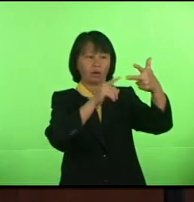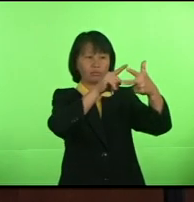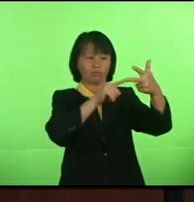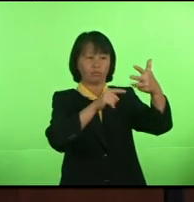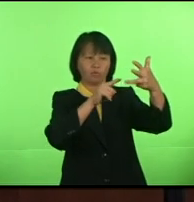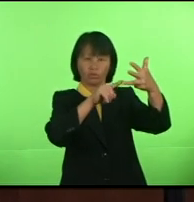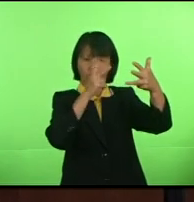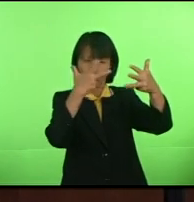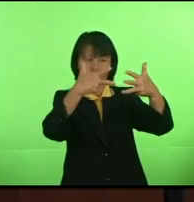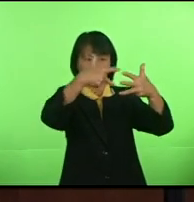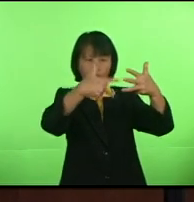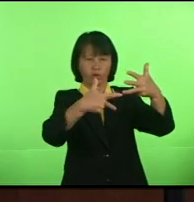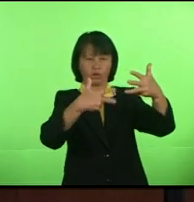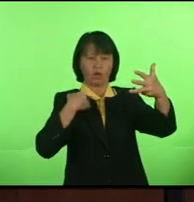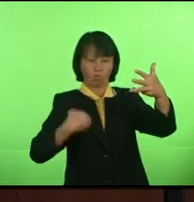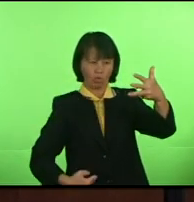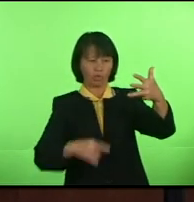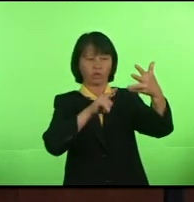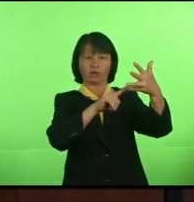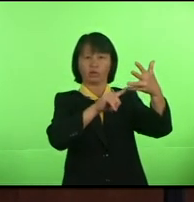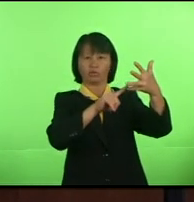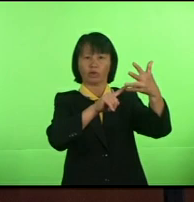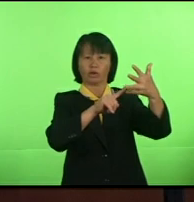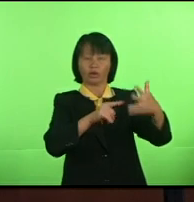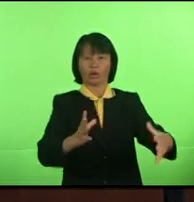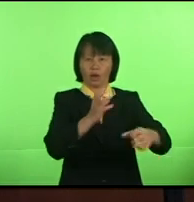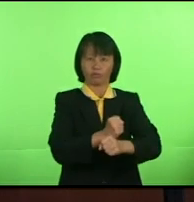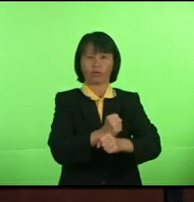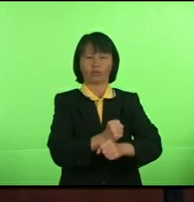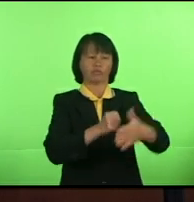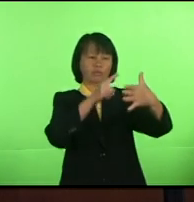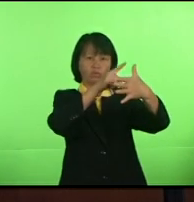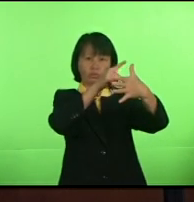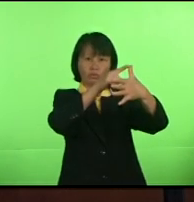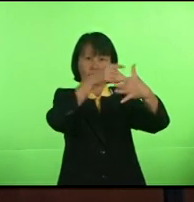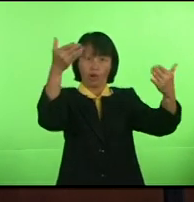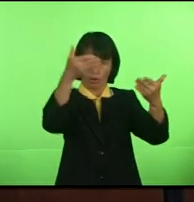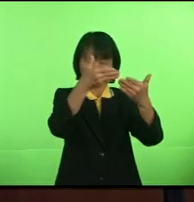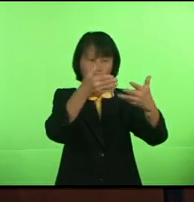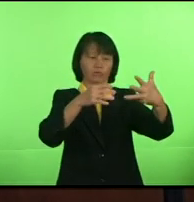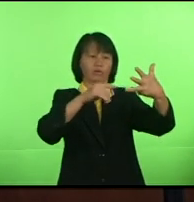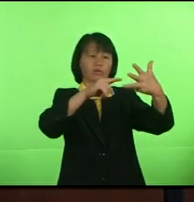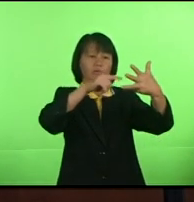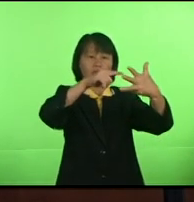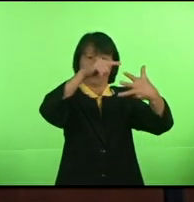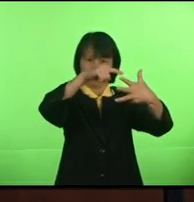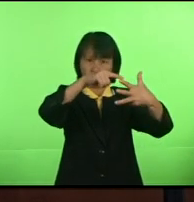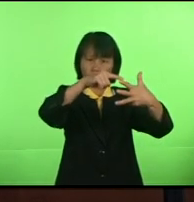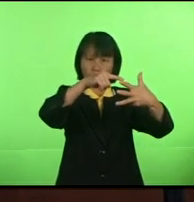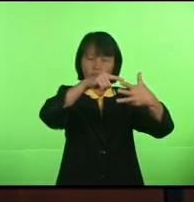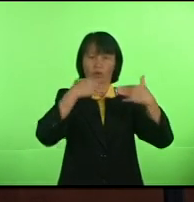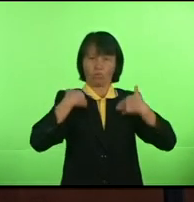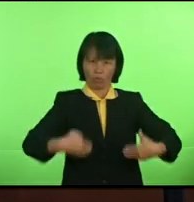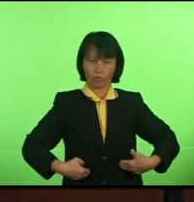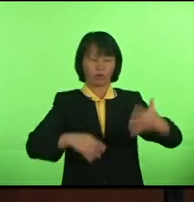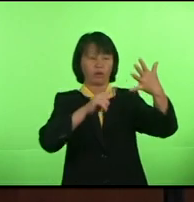1-3-1. First paragraph for the introduction, 3 paragraphs for the body, and 1 paragraph for the